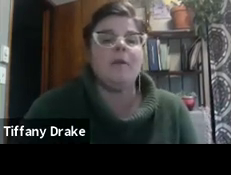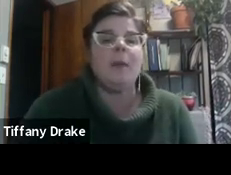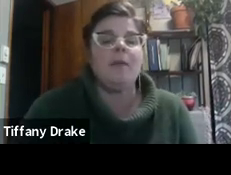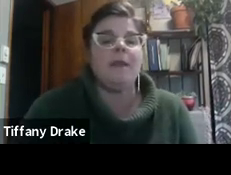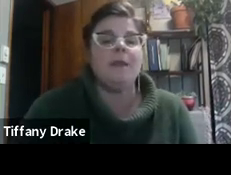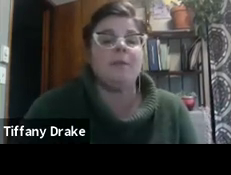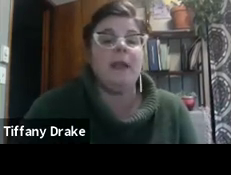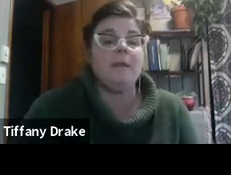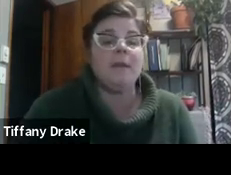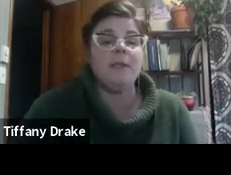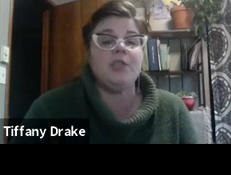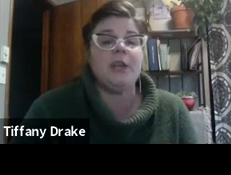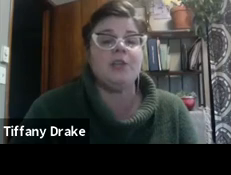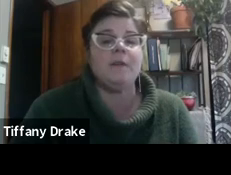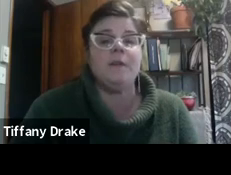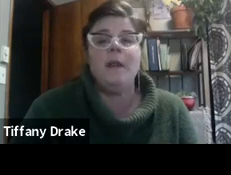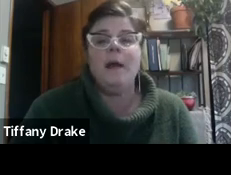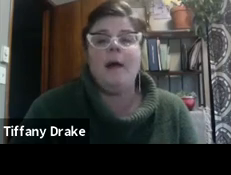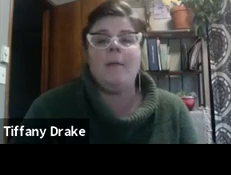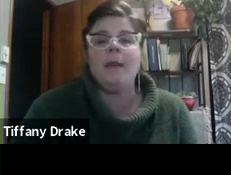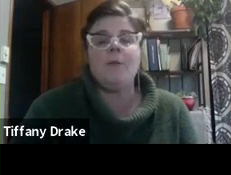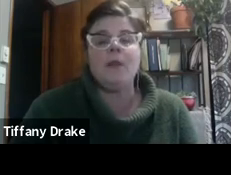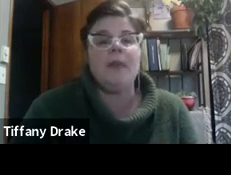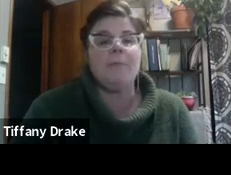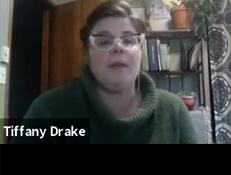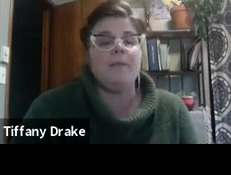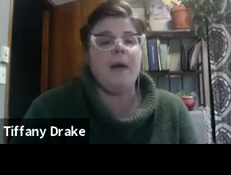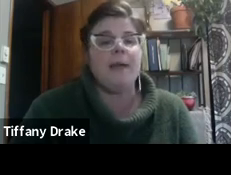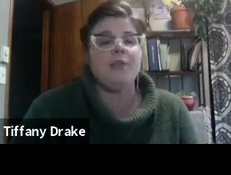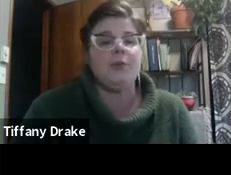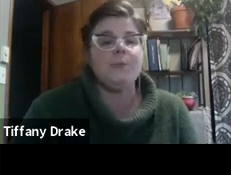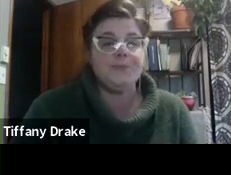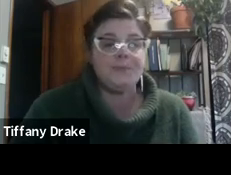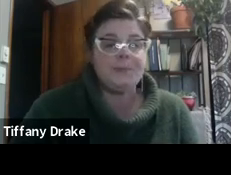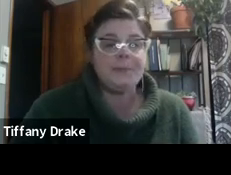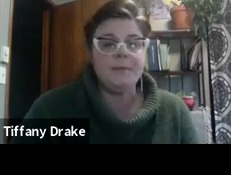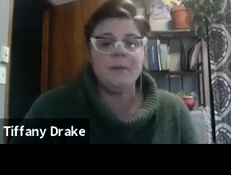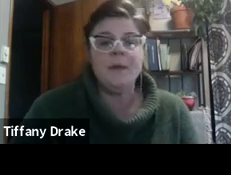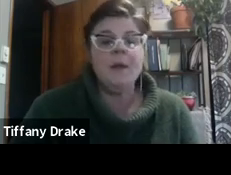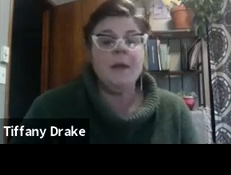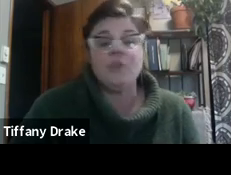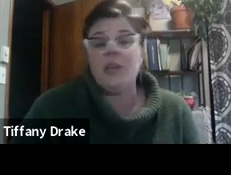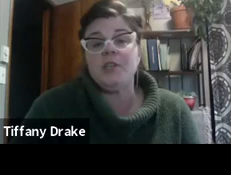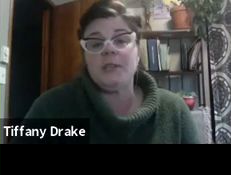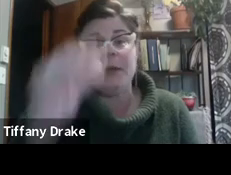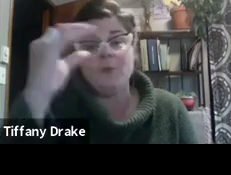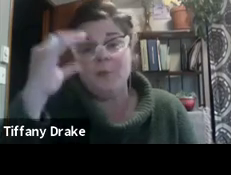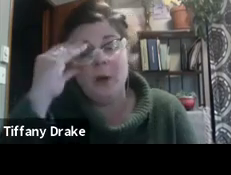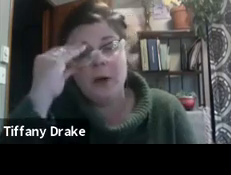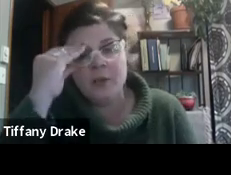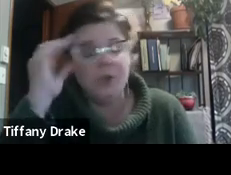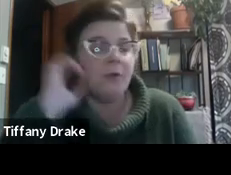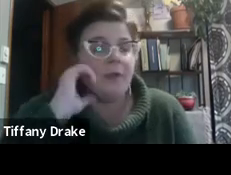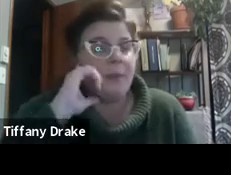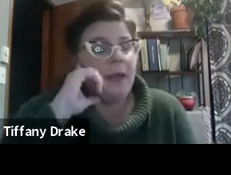the parents' benefit to make some of these changes. And it will give them peace of mind too. So changes in bedrooms,